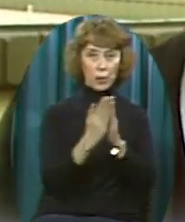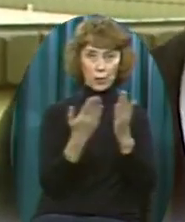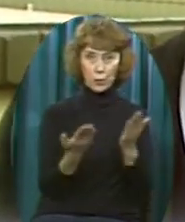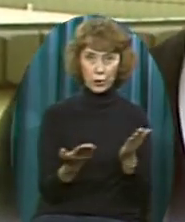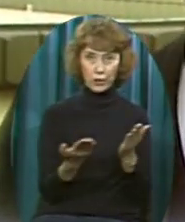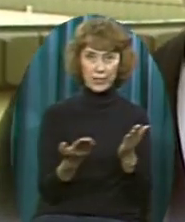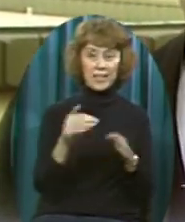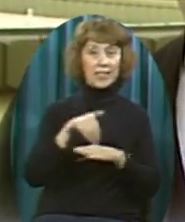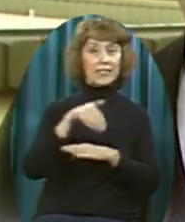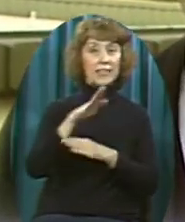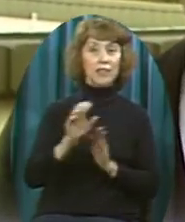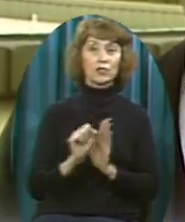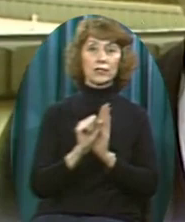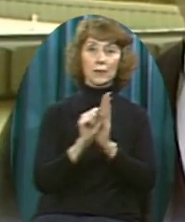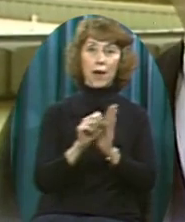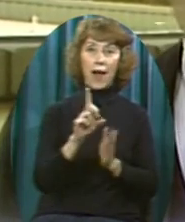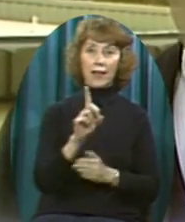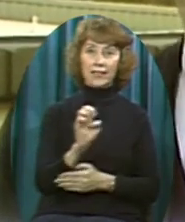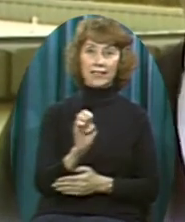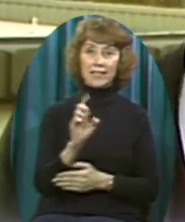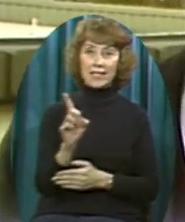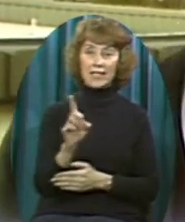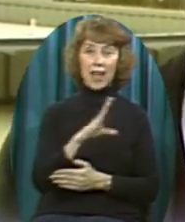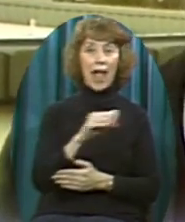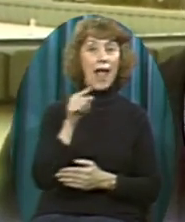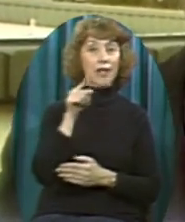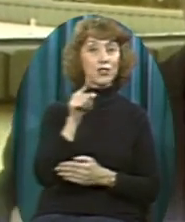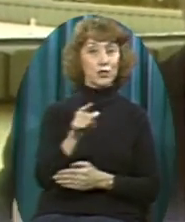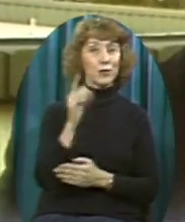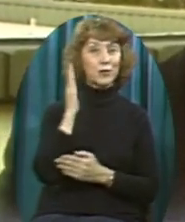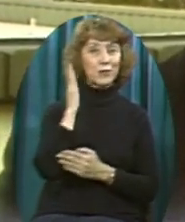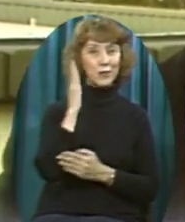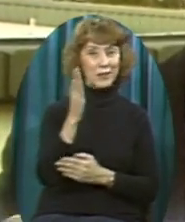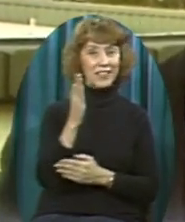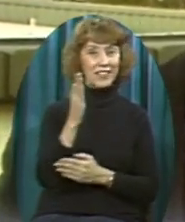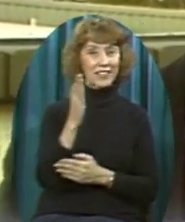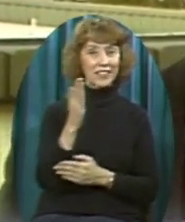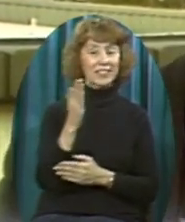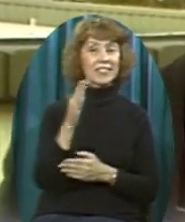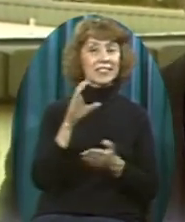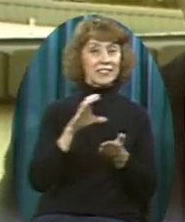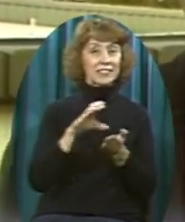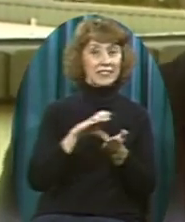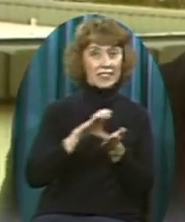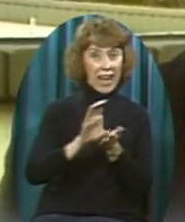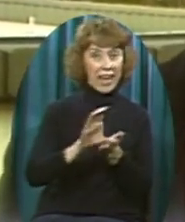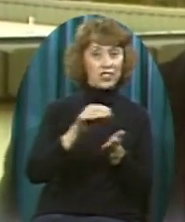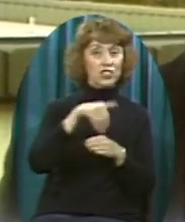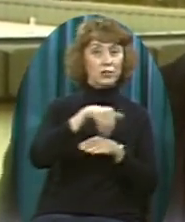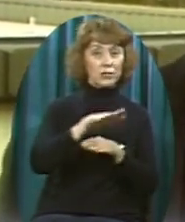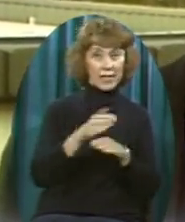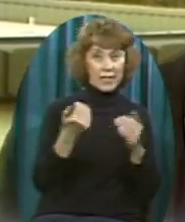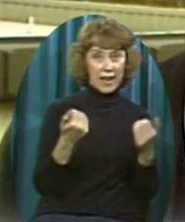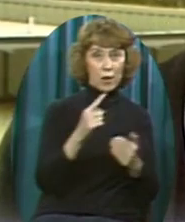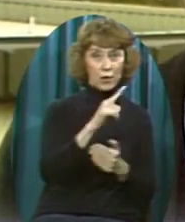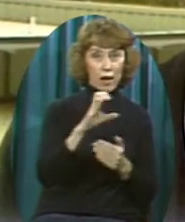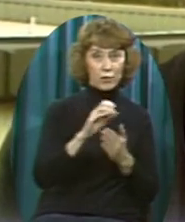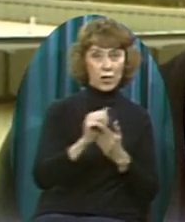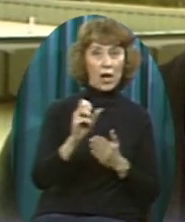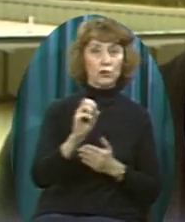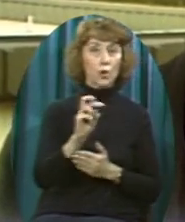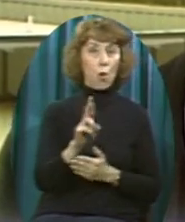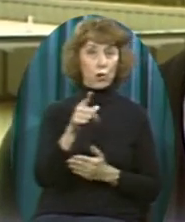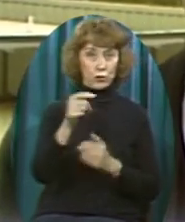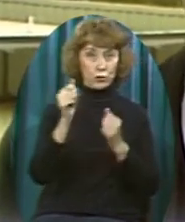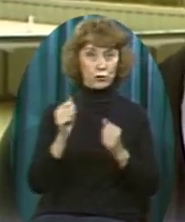We'll send you the symbolic deed. And you will, either with a cash gift now or a pledge you'll pay over the next few months, you'll be staking